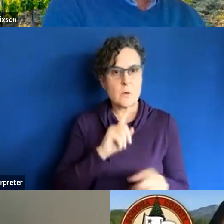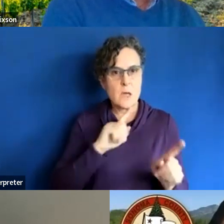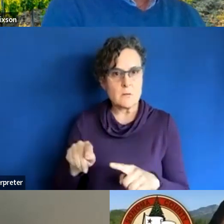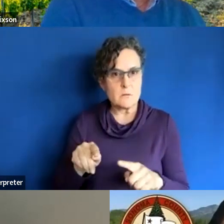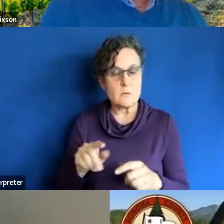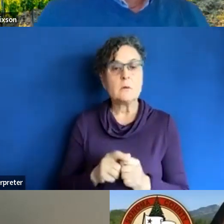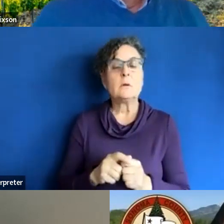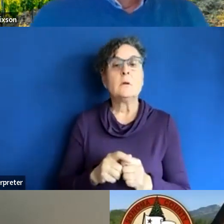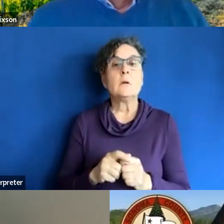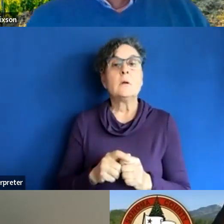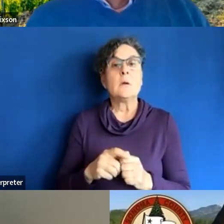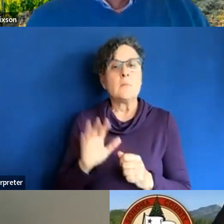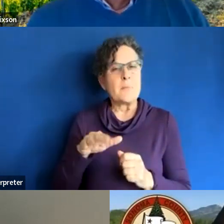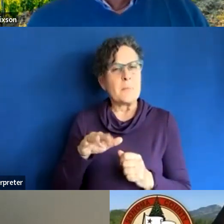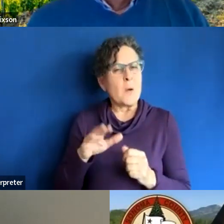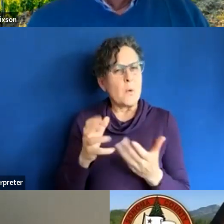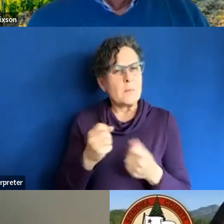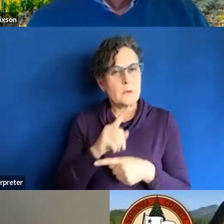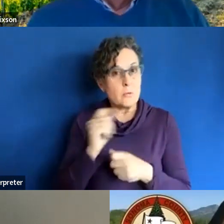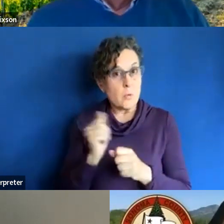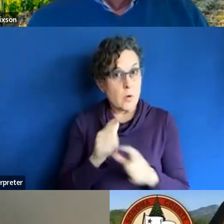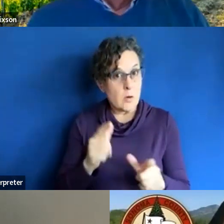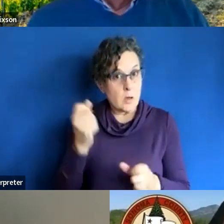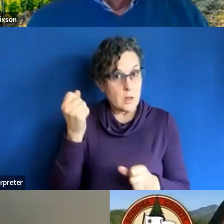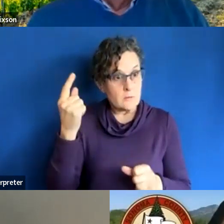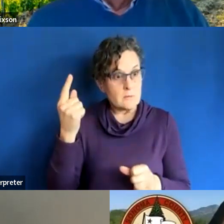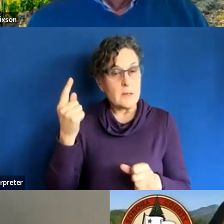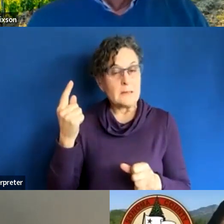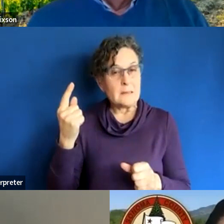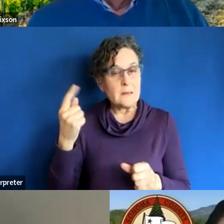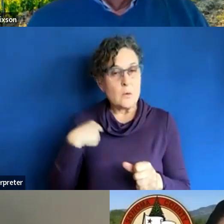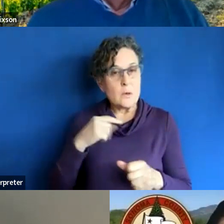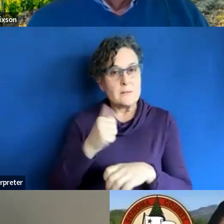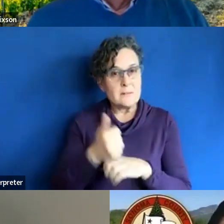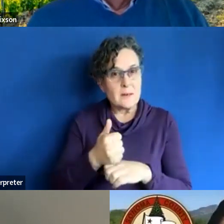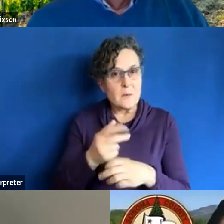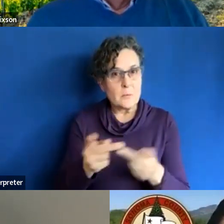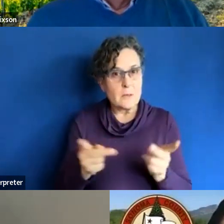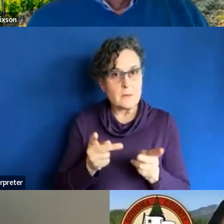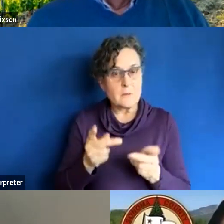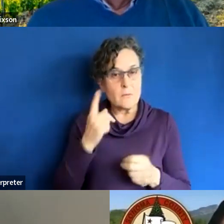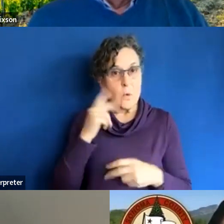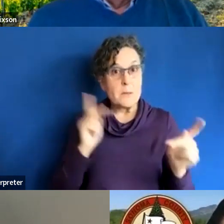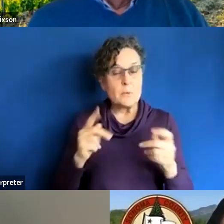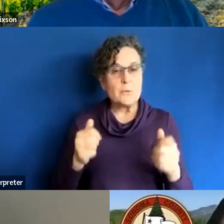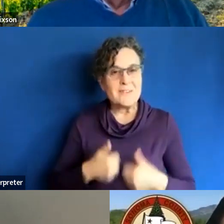that everybody understands these are places for people to live, not to be